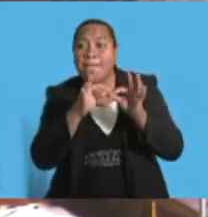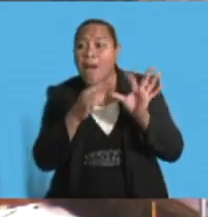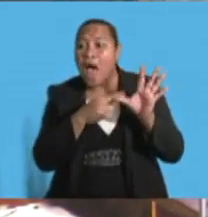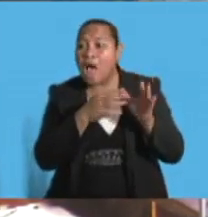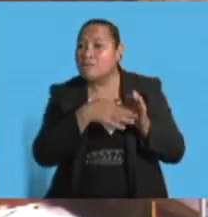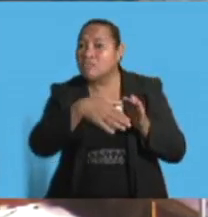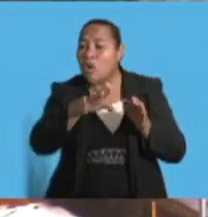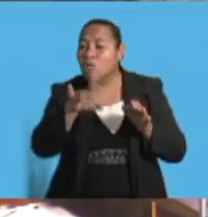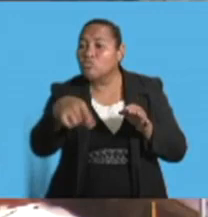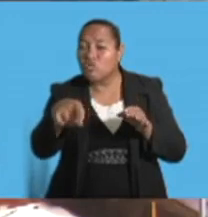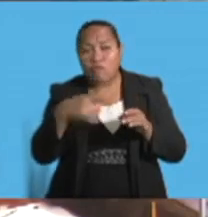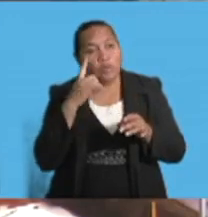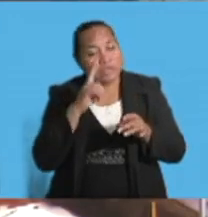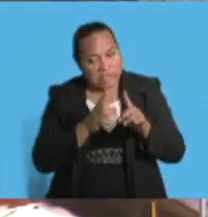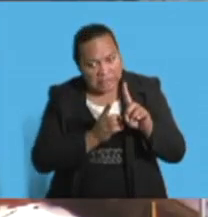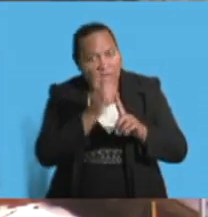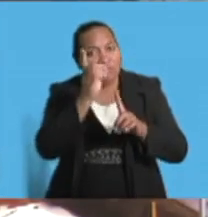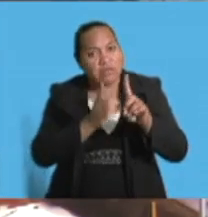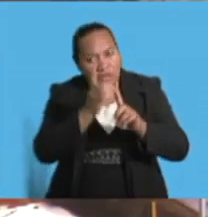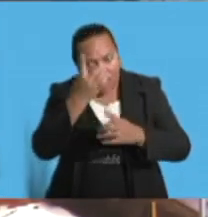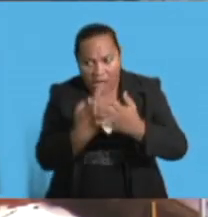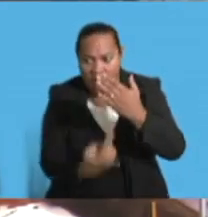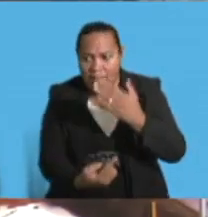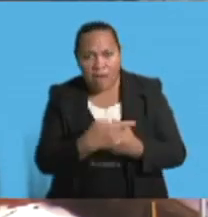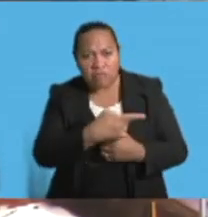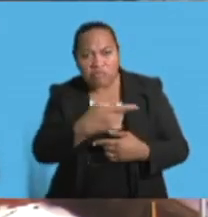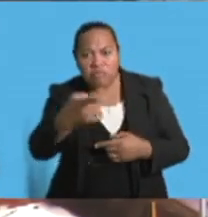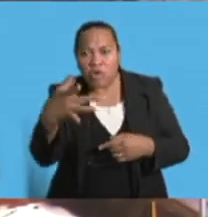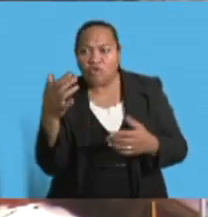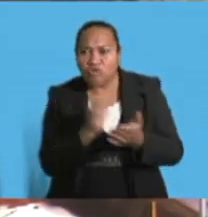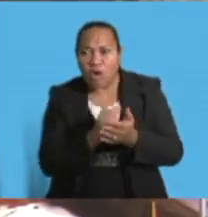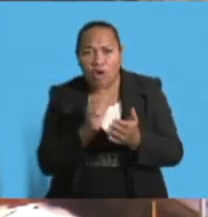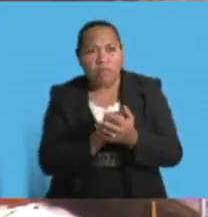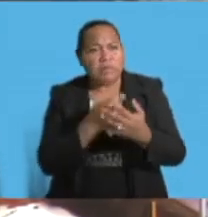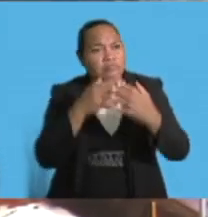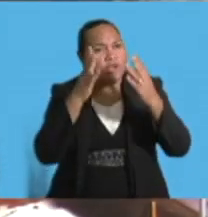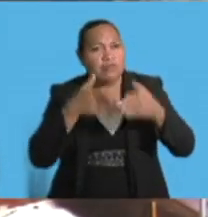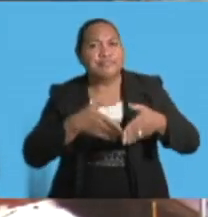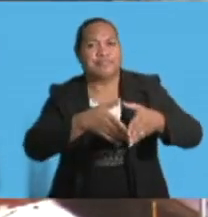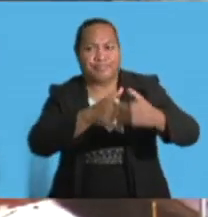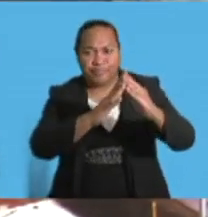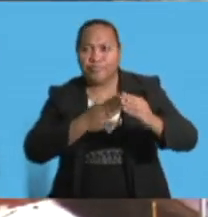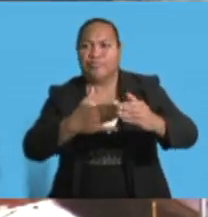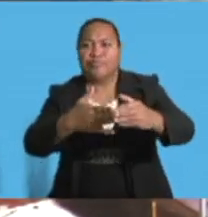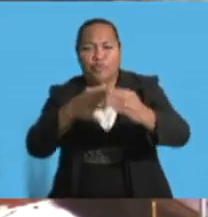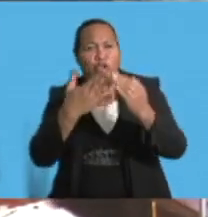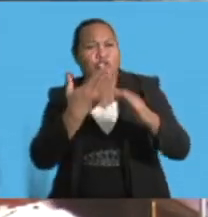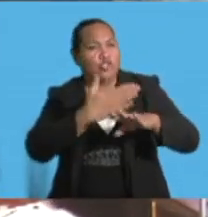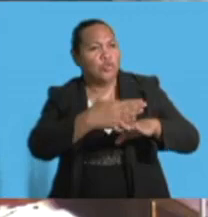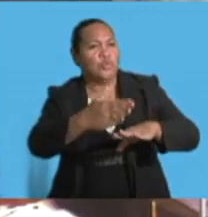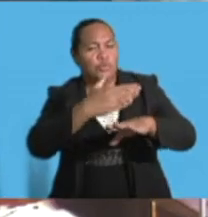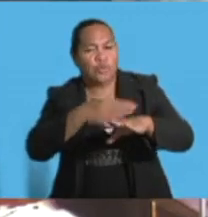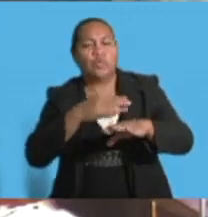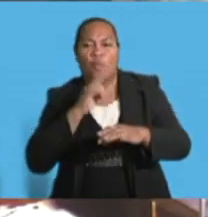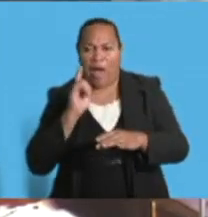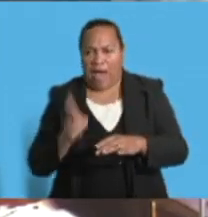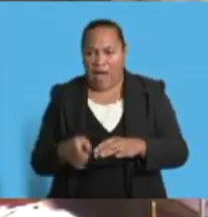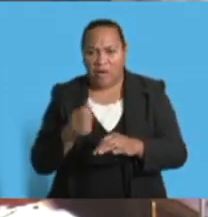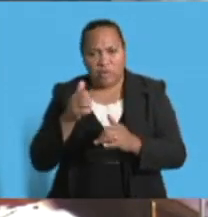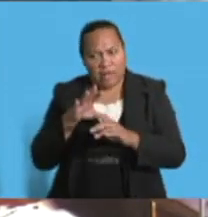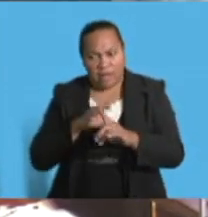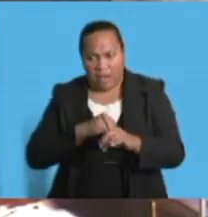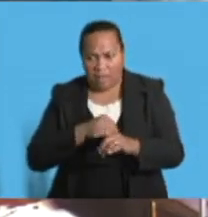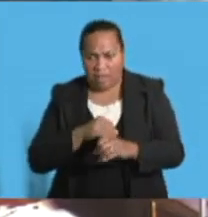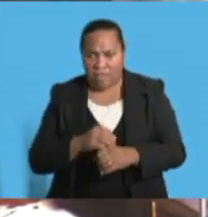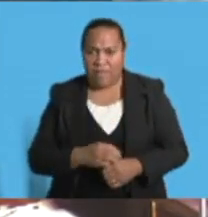see the development that is happening around us, with shops, warehouses and other buildings coming up, and that is just one example.